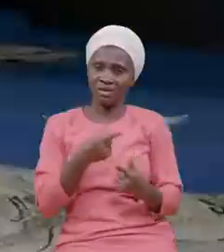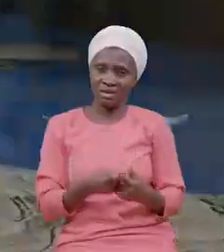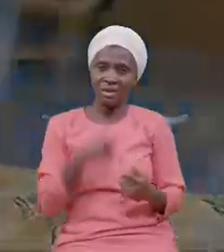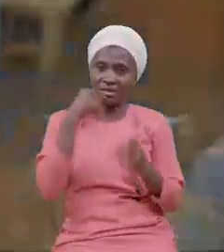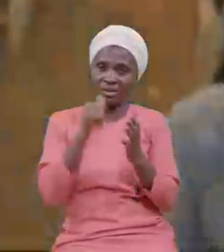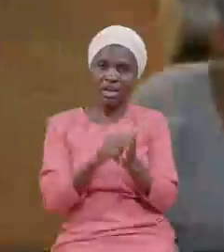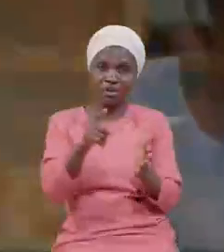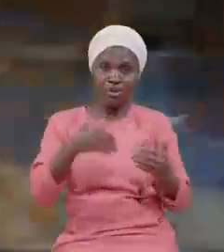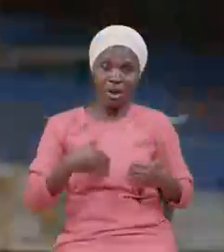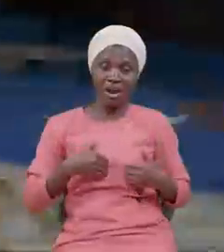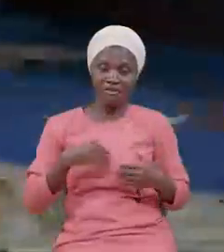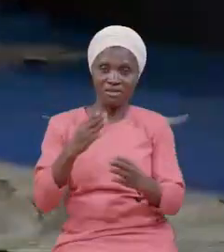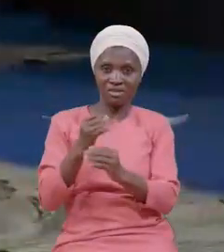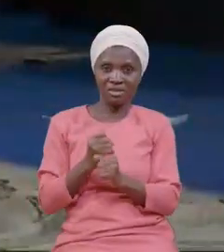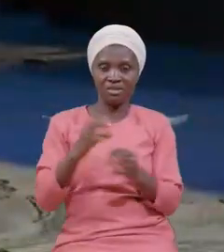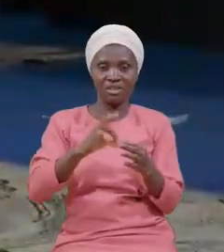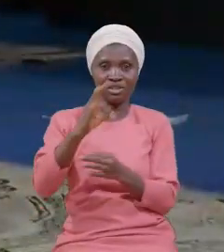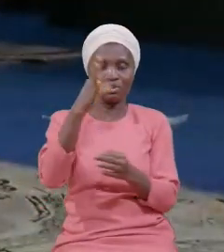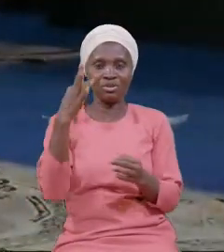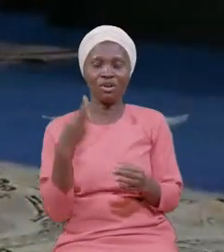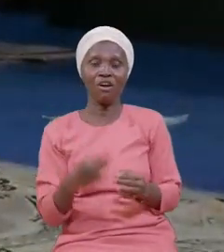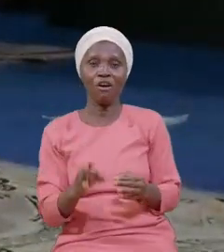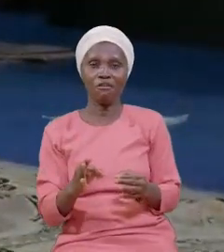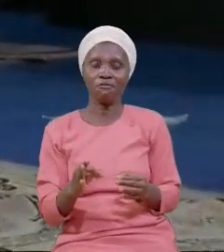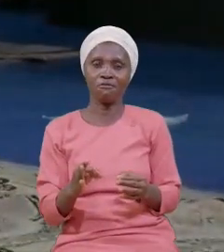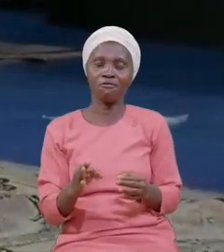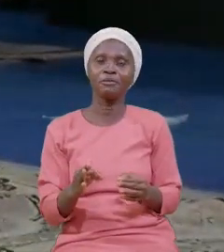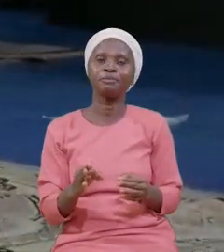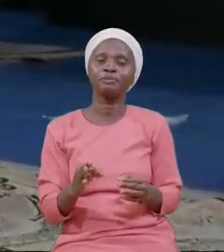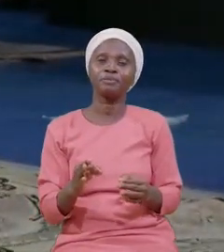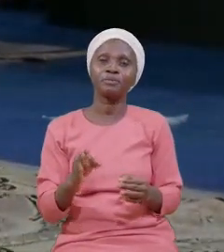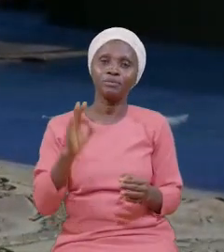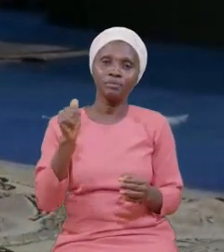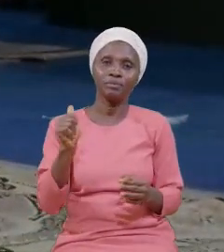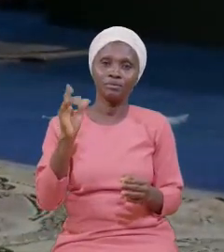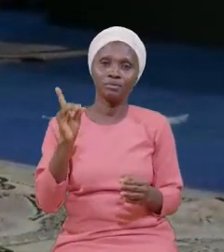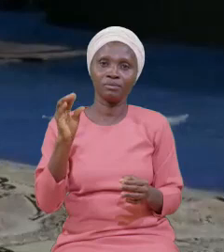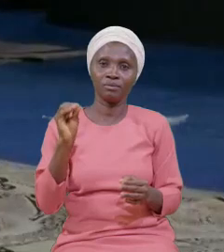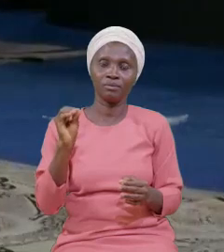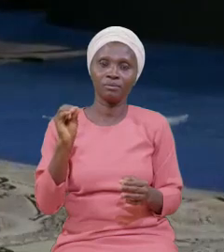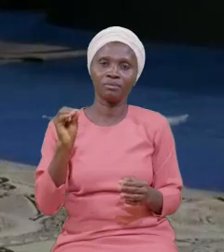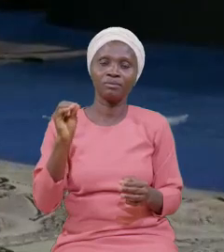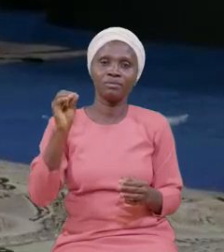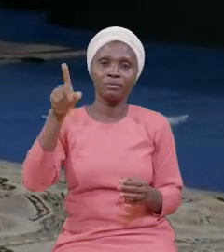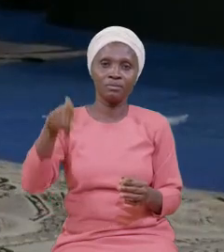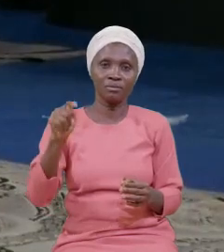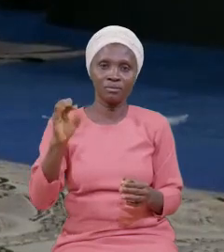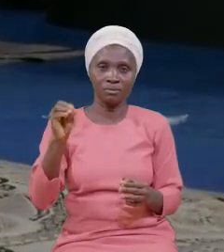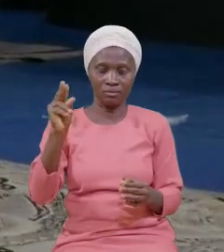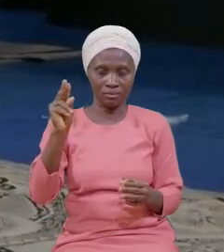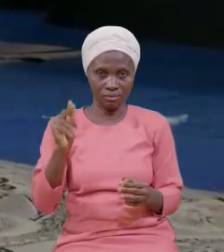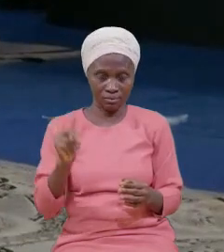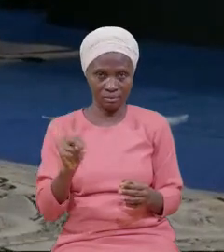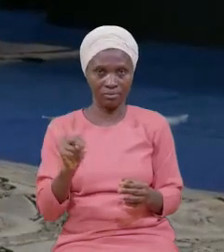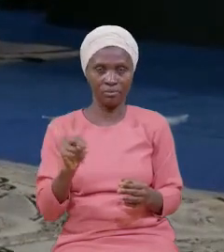adoption, whereby we say, Abba, Father. Look at verse 16. And the Spirit